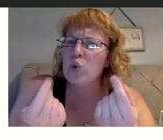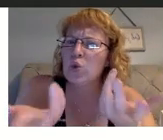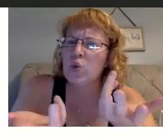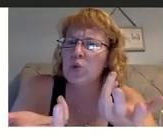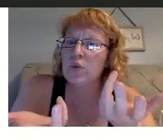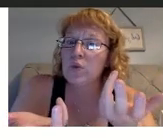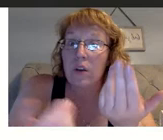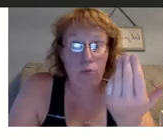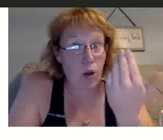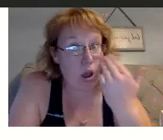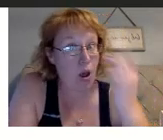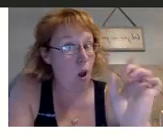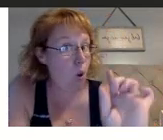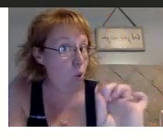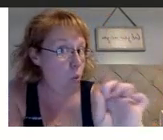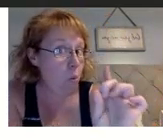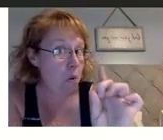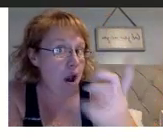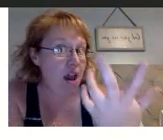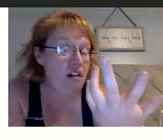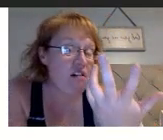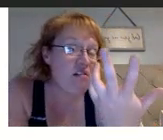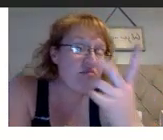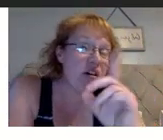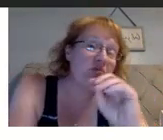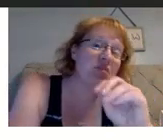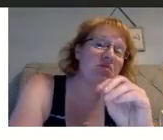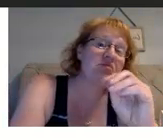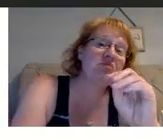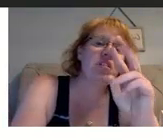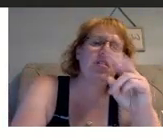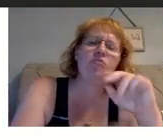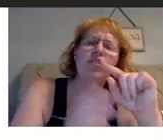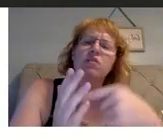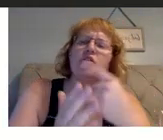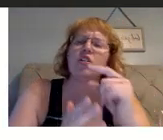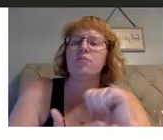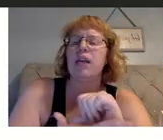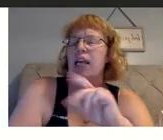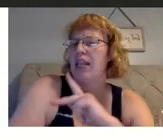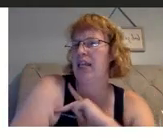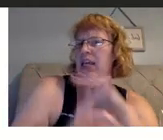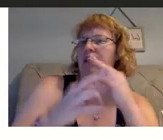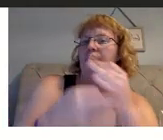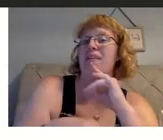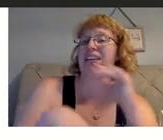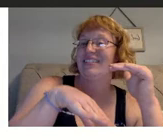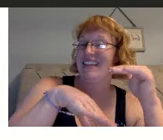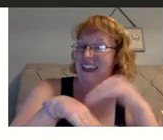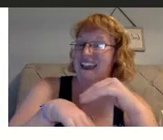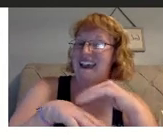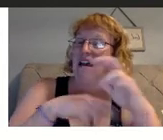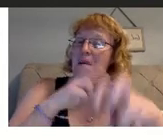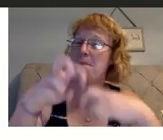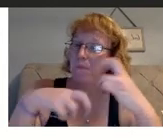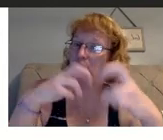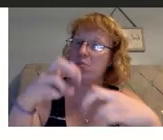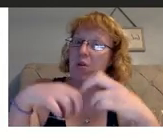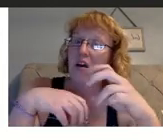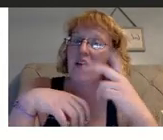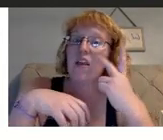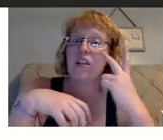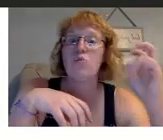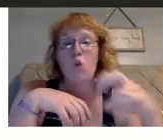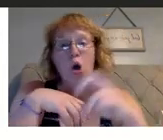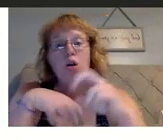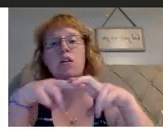We know where they are. Maybe we should flip to where. Let's read the first page. The Kinder family is at an amusement park. They see roller